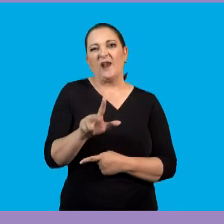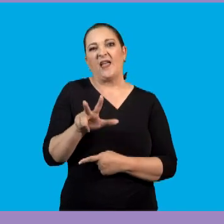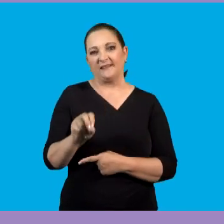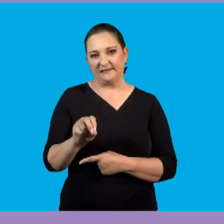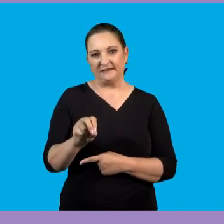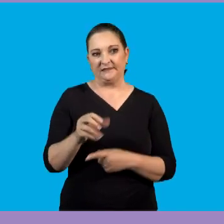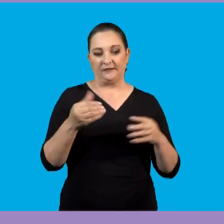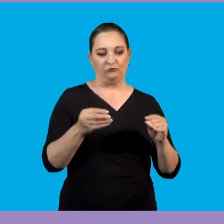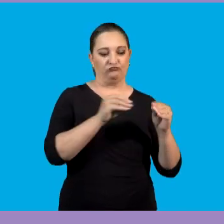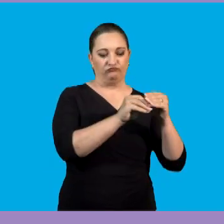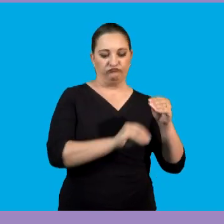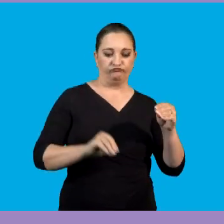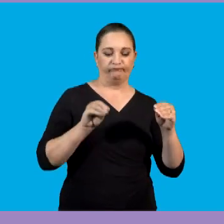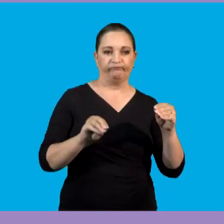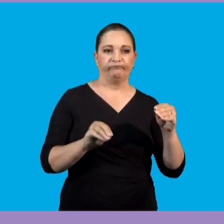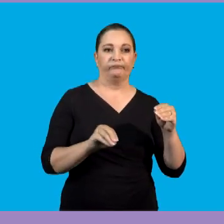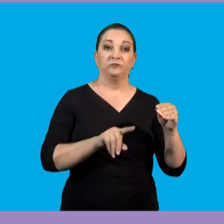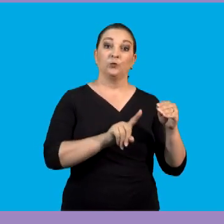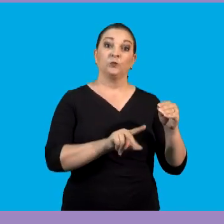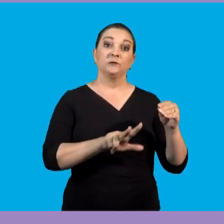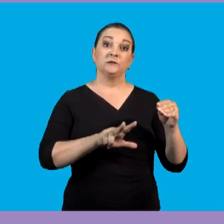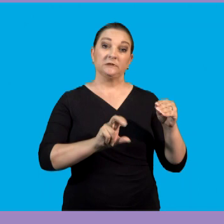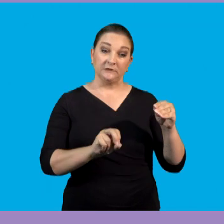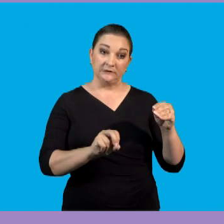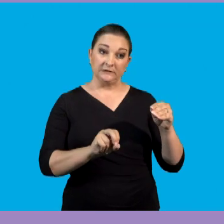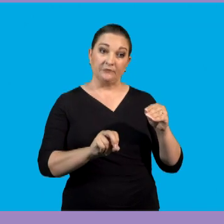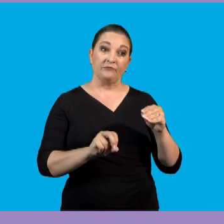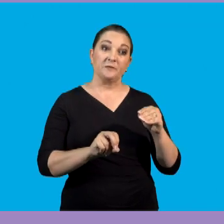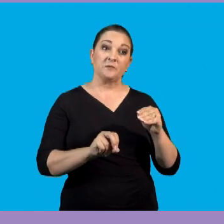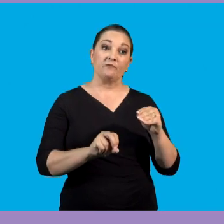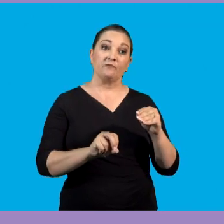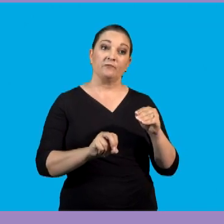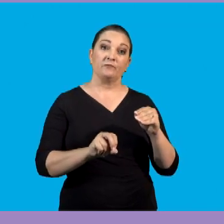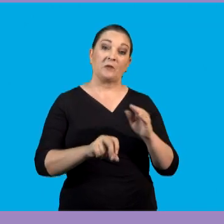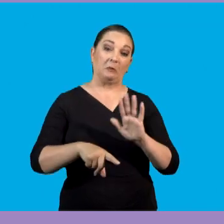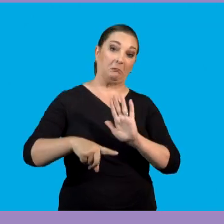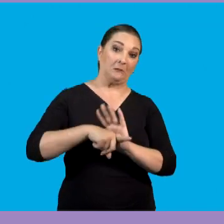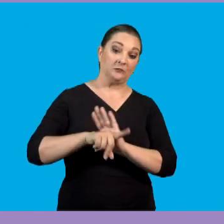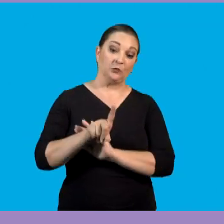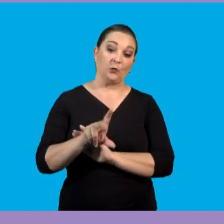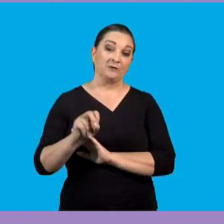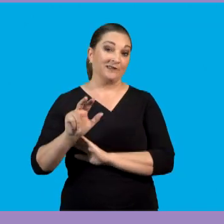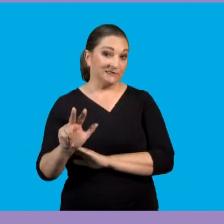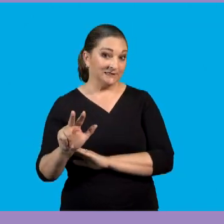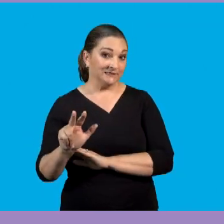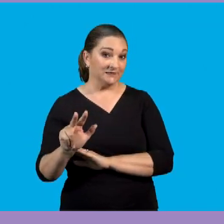now using the additive inverse of 108 degrees,